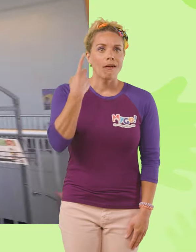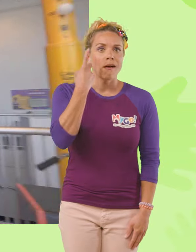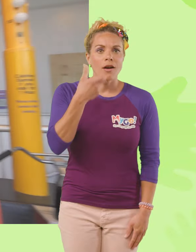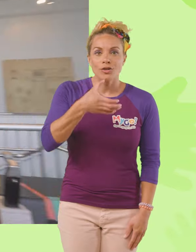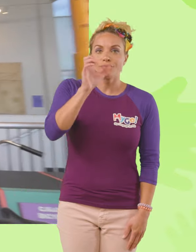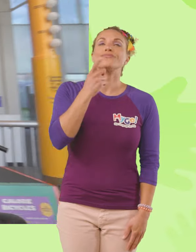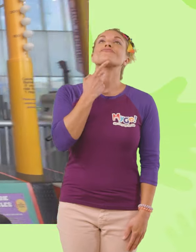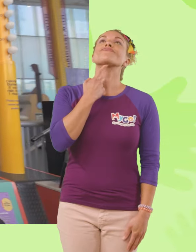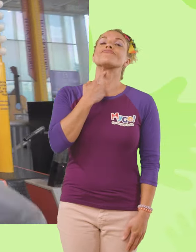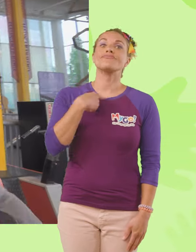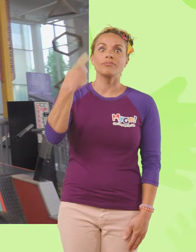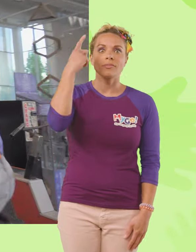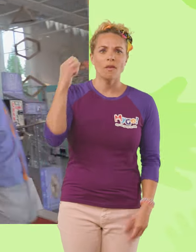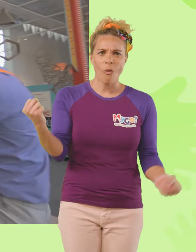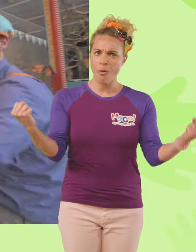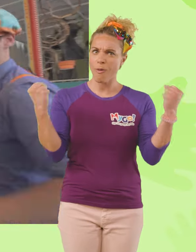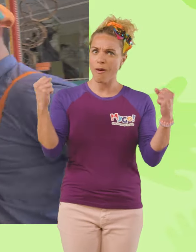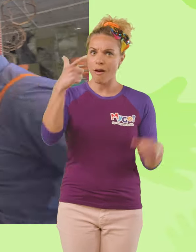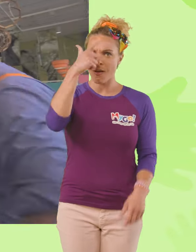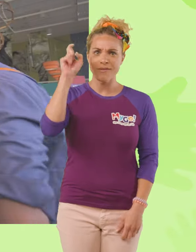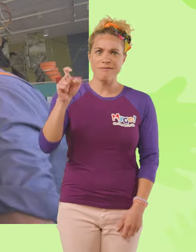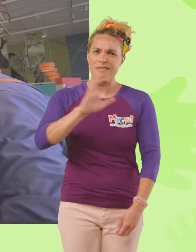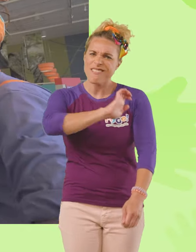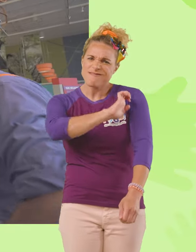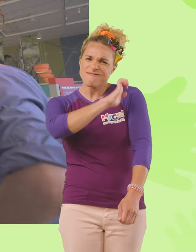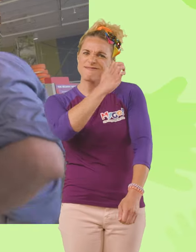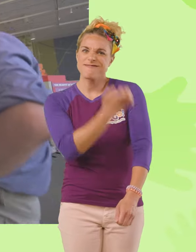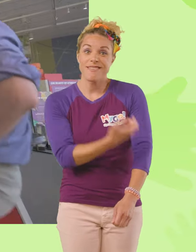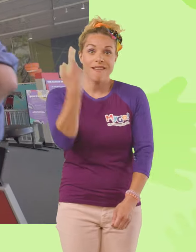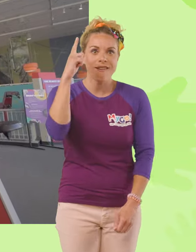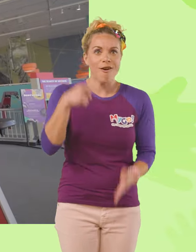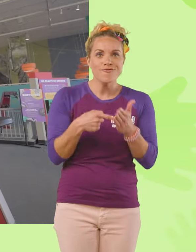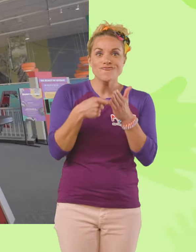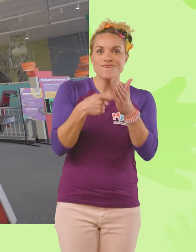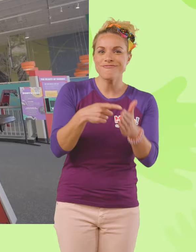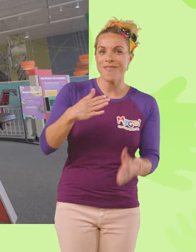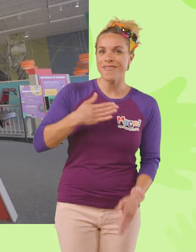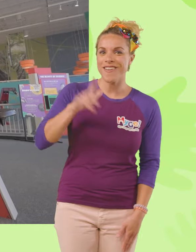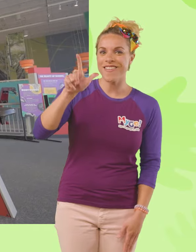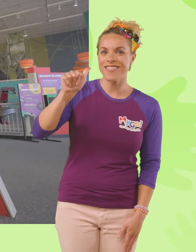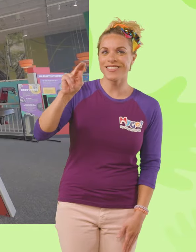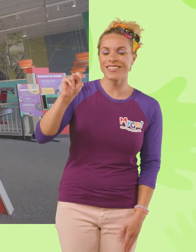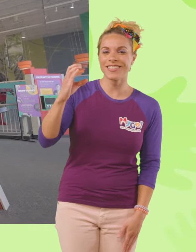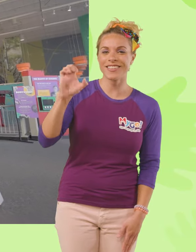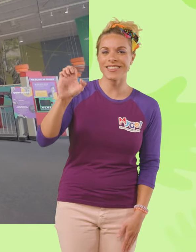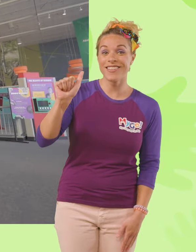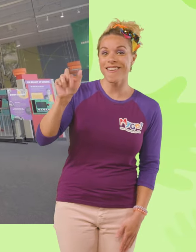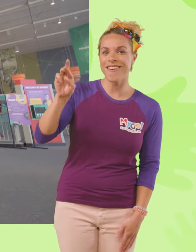I just hydrated my body with a lot of water because what I'm about to show you takes a lot of